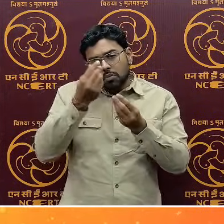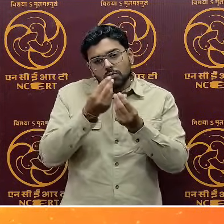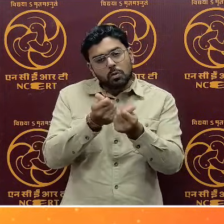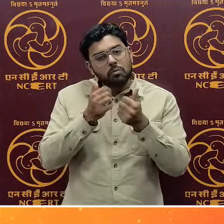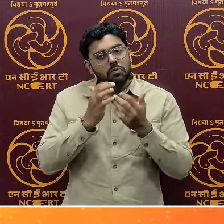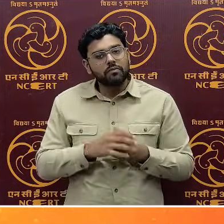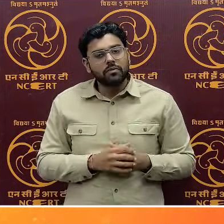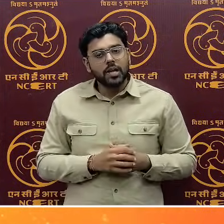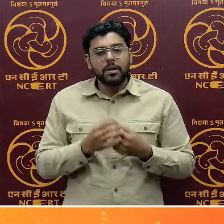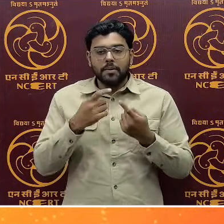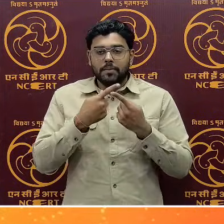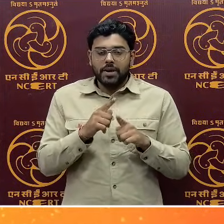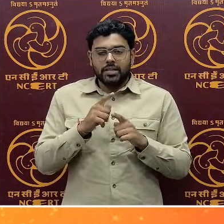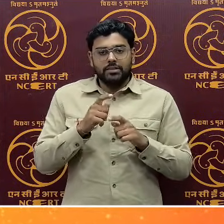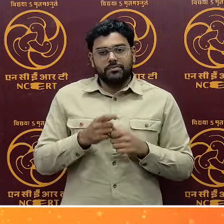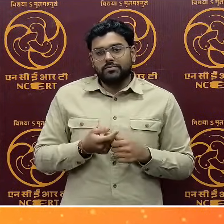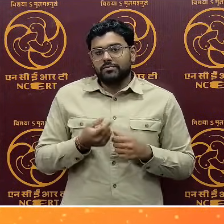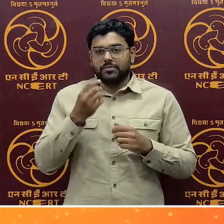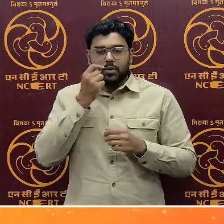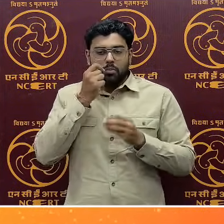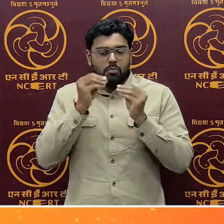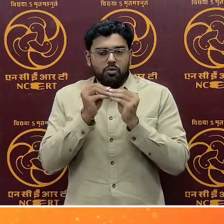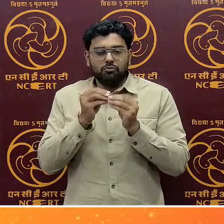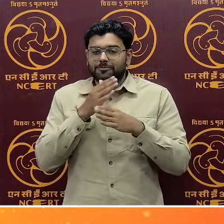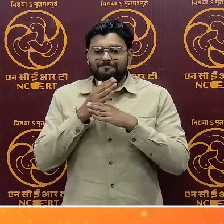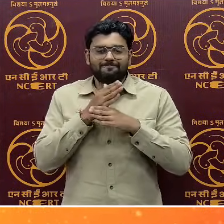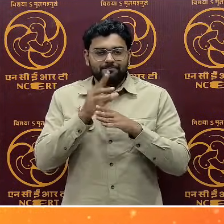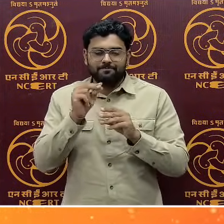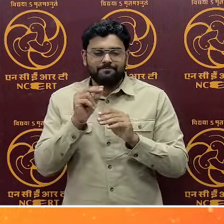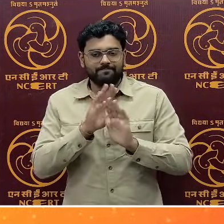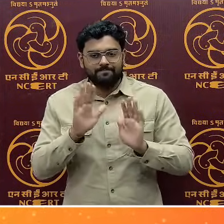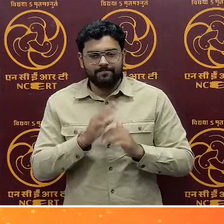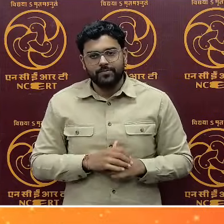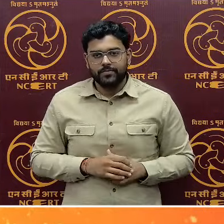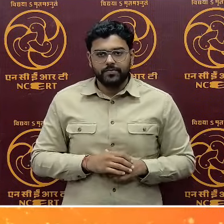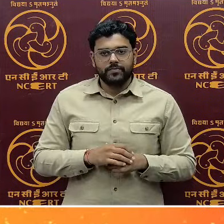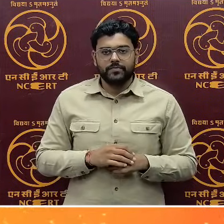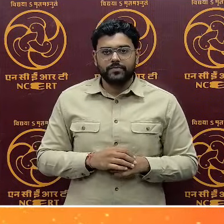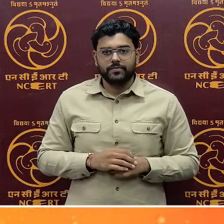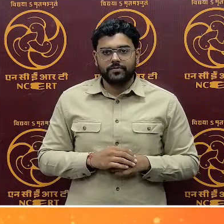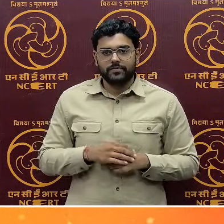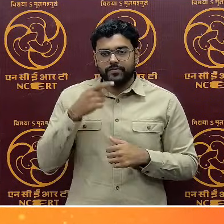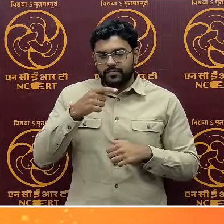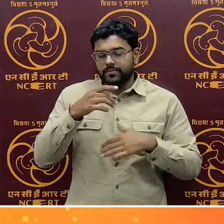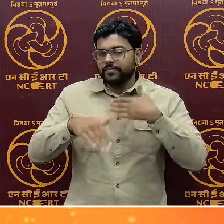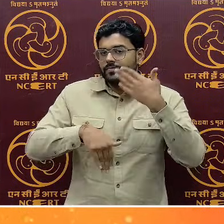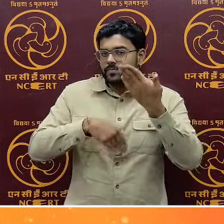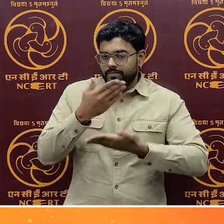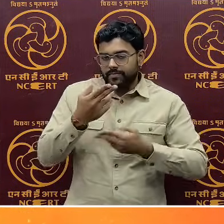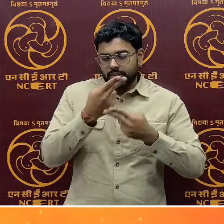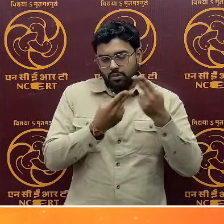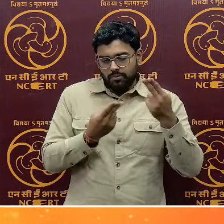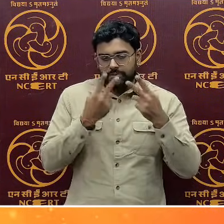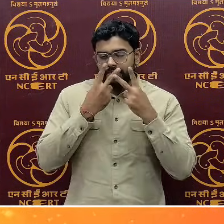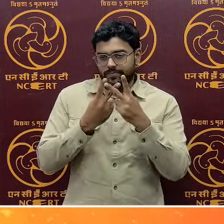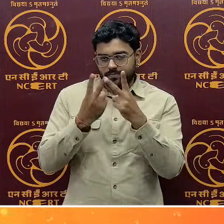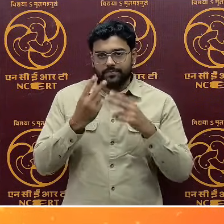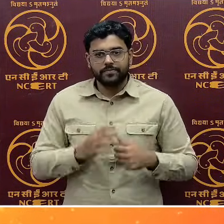why he never shared anything about him. Okay. Let's proceed with the story.